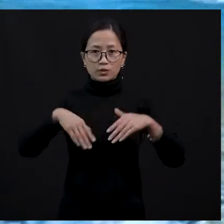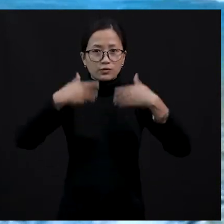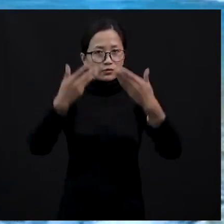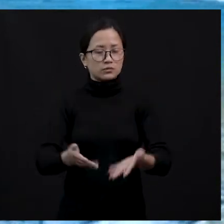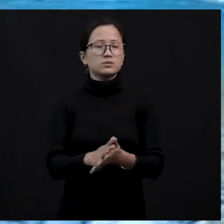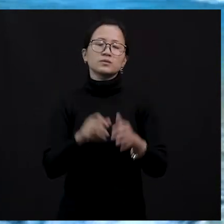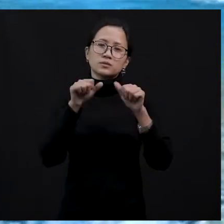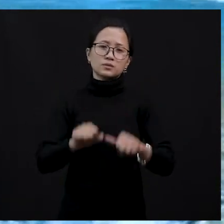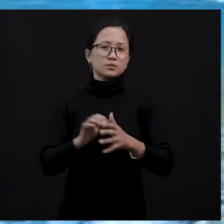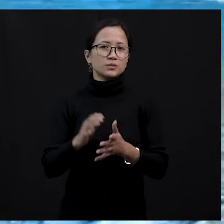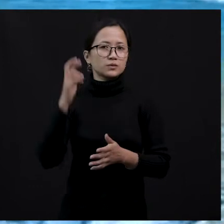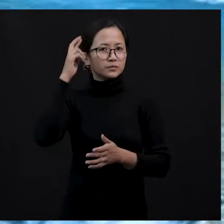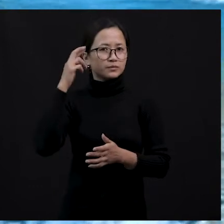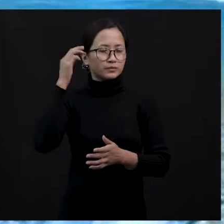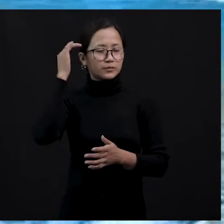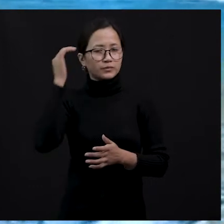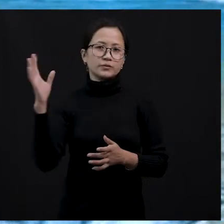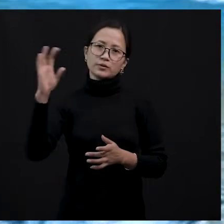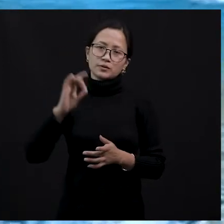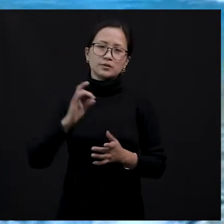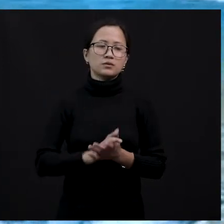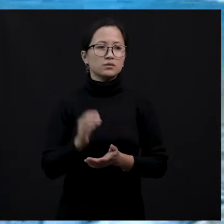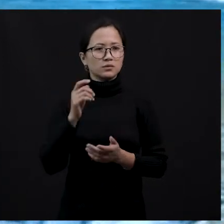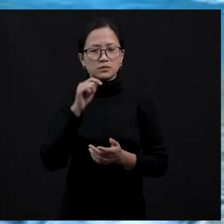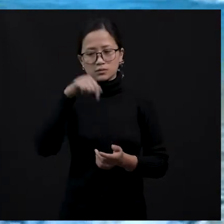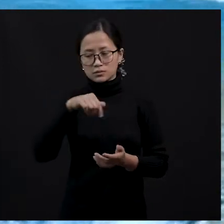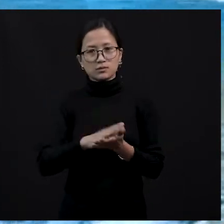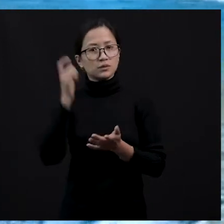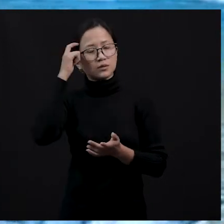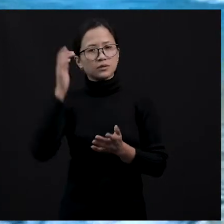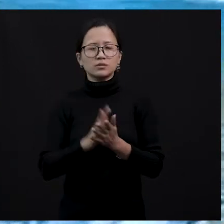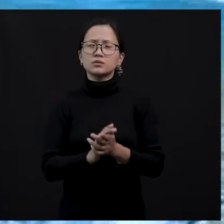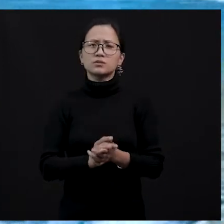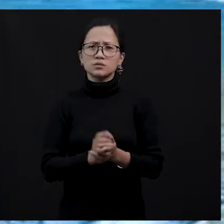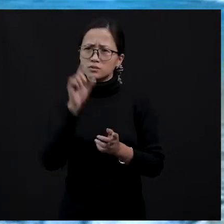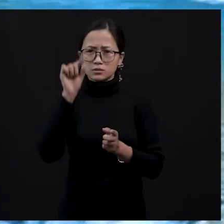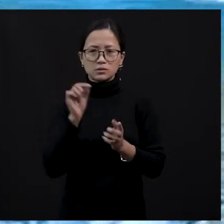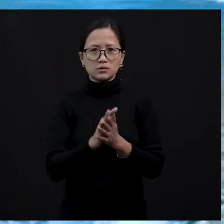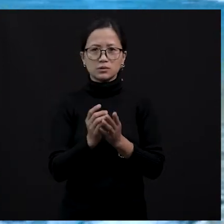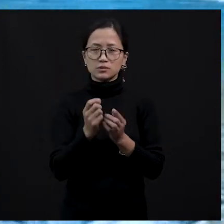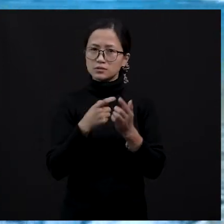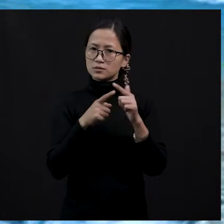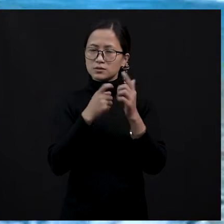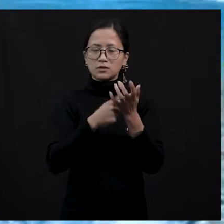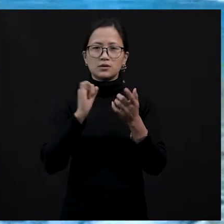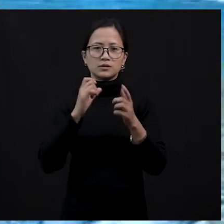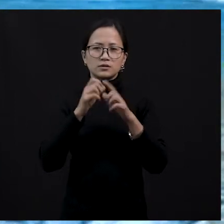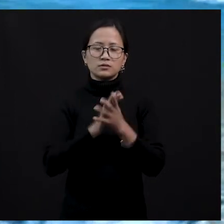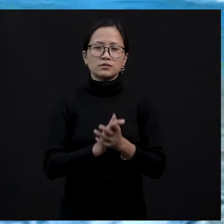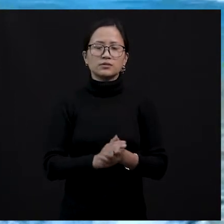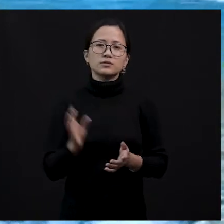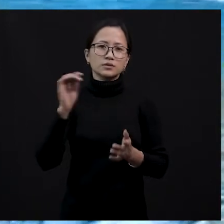able to recall. So he decided to go there. Now, do you think this Choudhury Falls will do the trick in helping him recover his